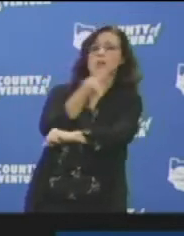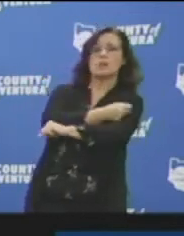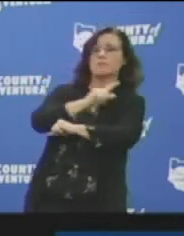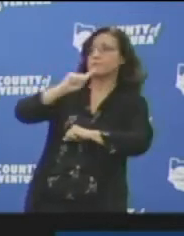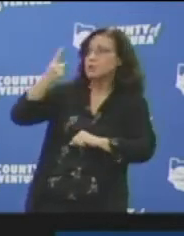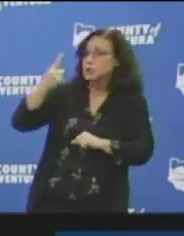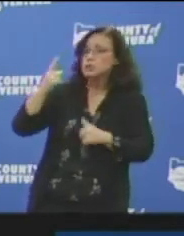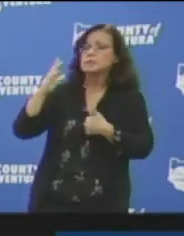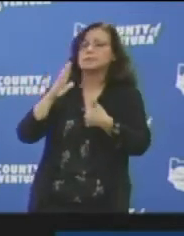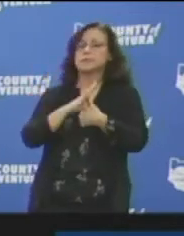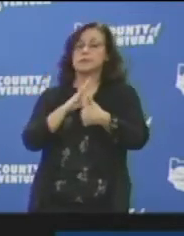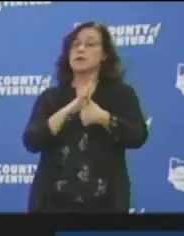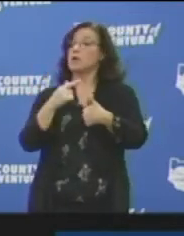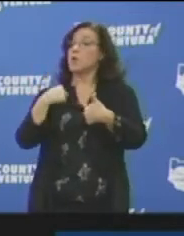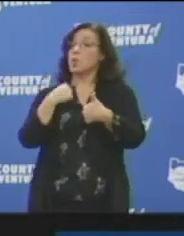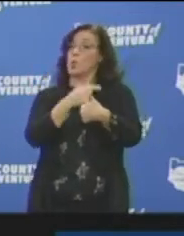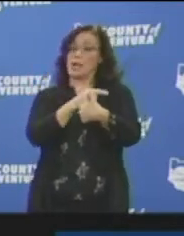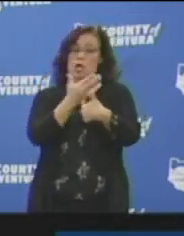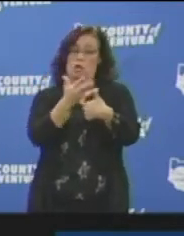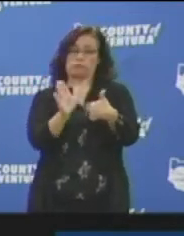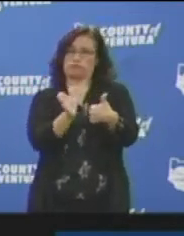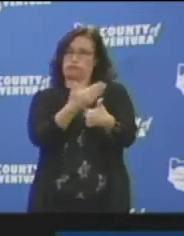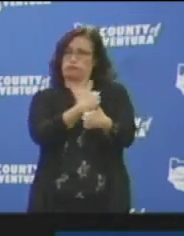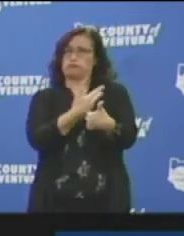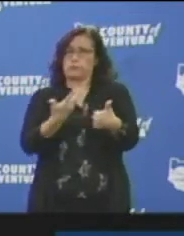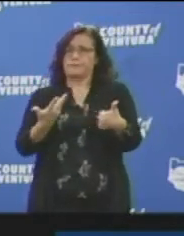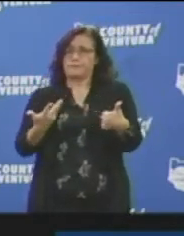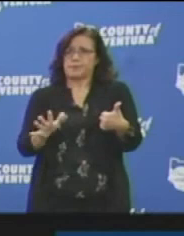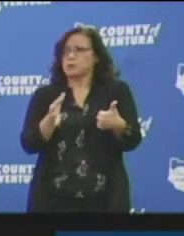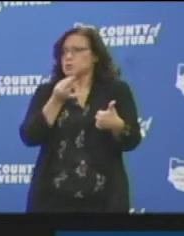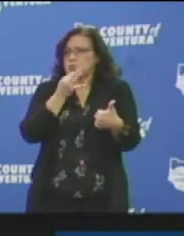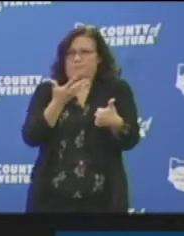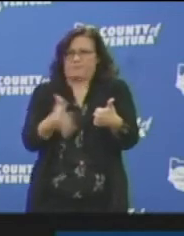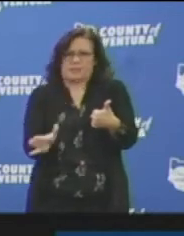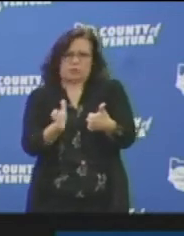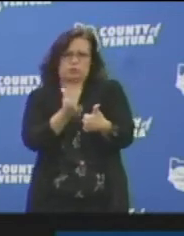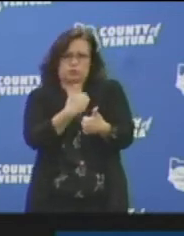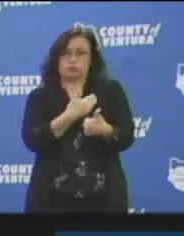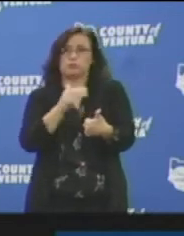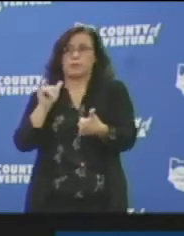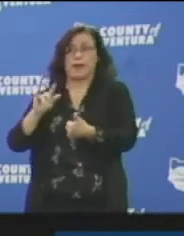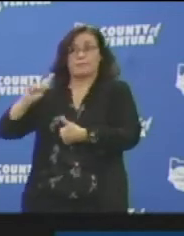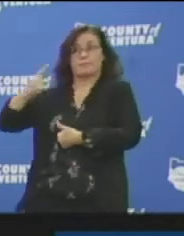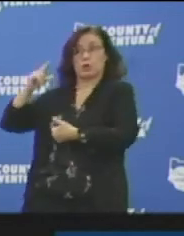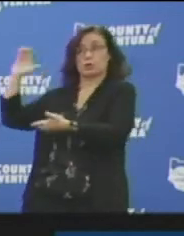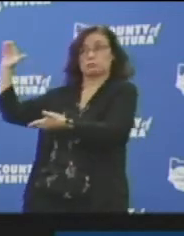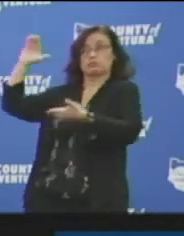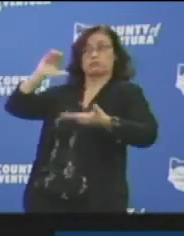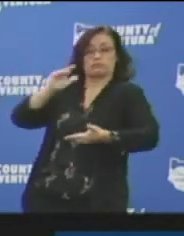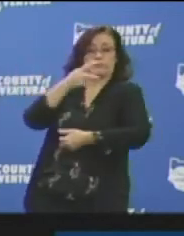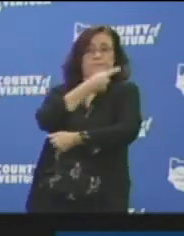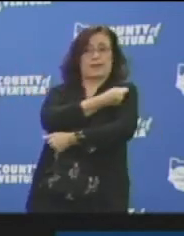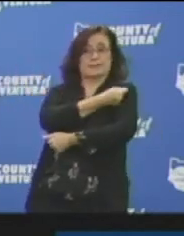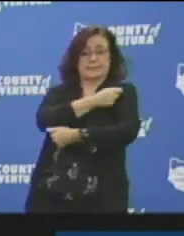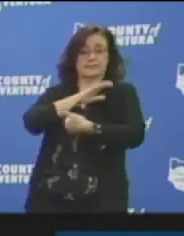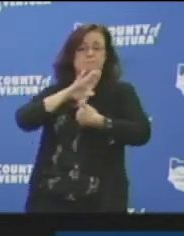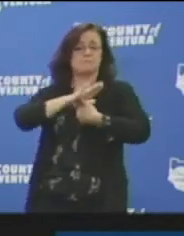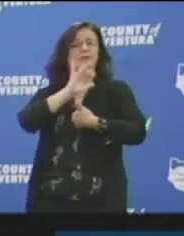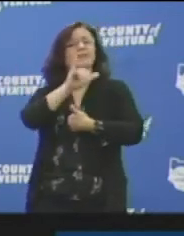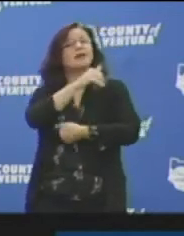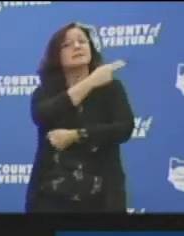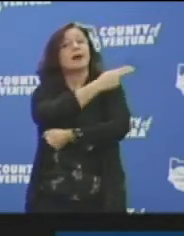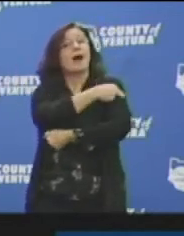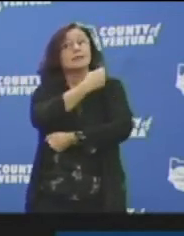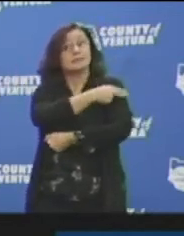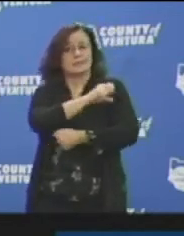much through phase 1 already with the vaccines that we've received. The hospital staff, and that includes everyone